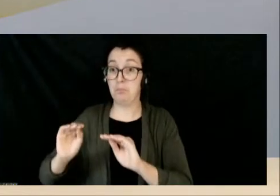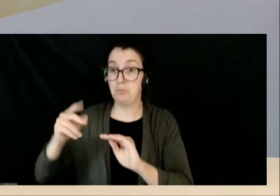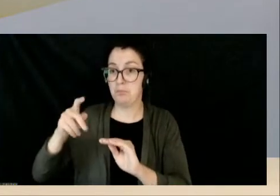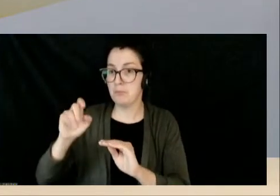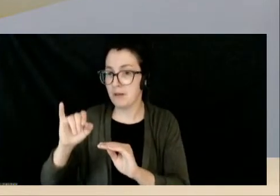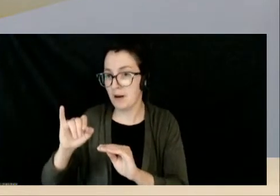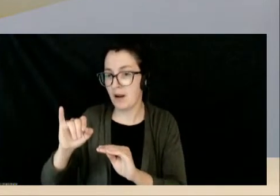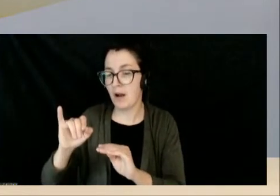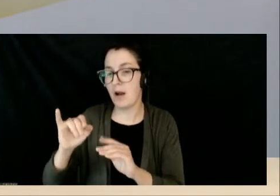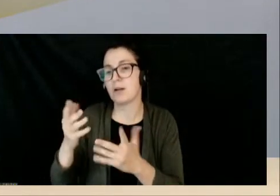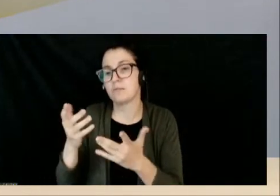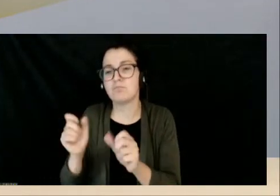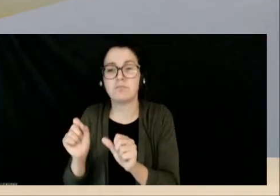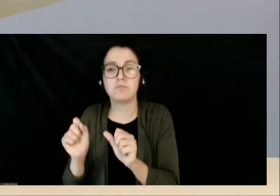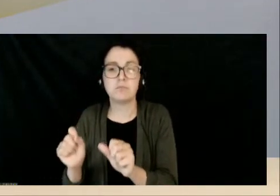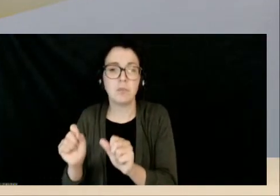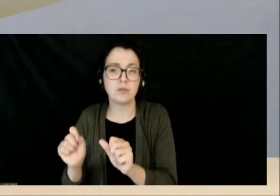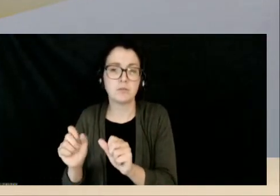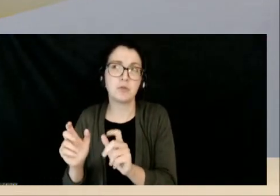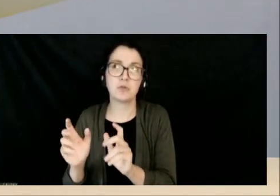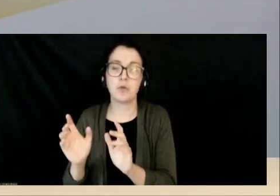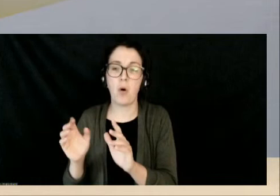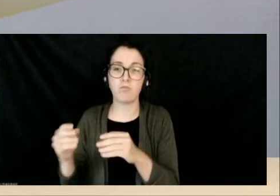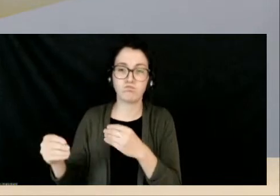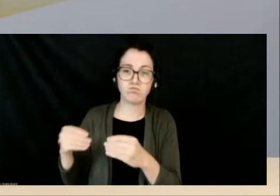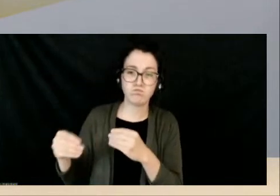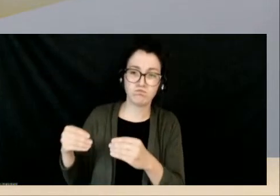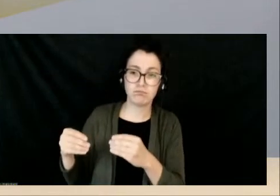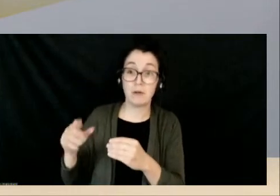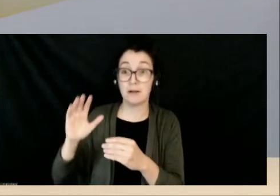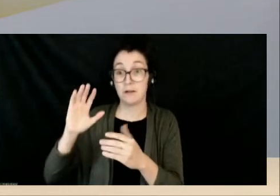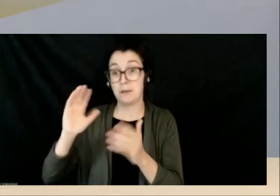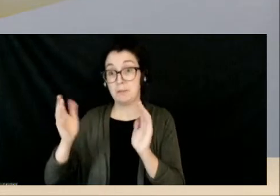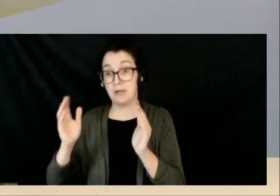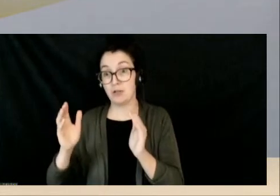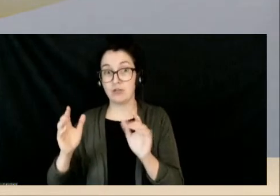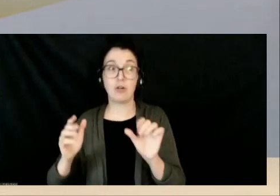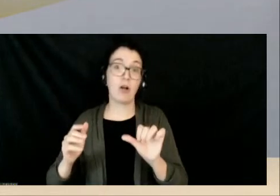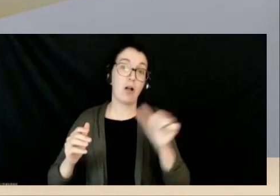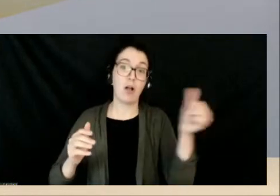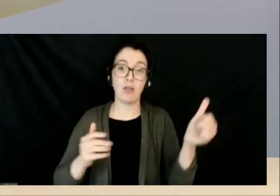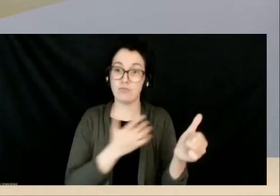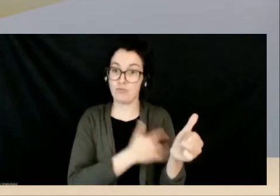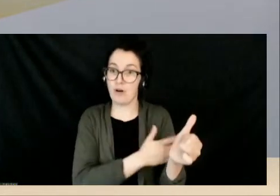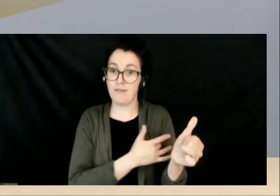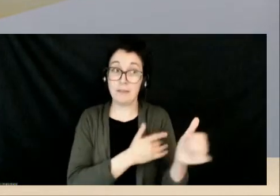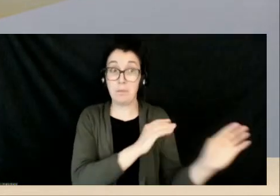different for a period of time than if you're relocating from elsewhere. But